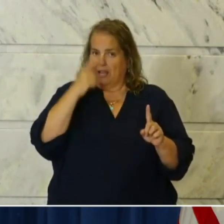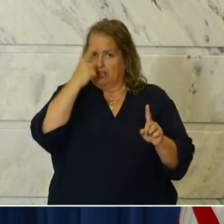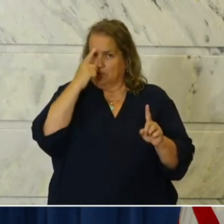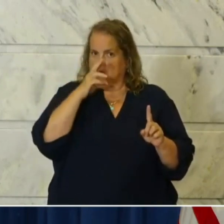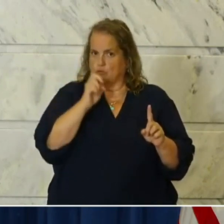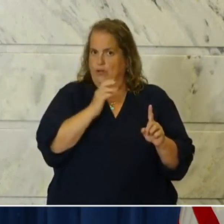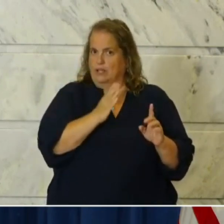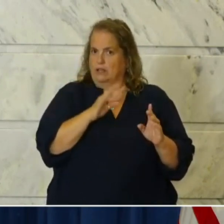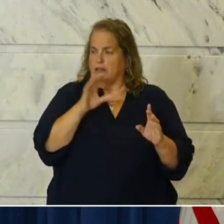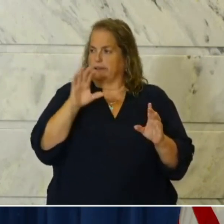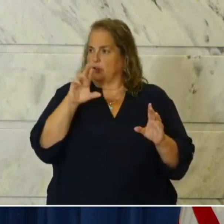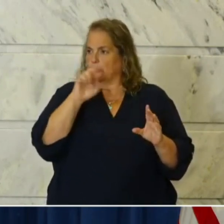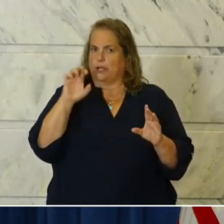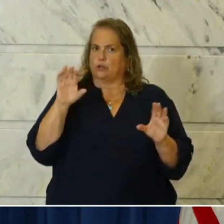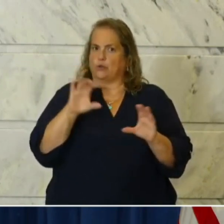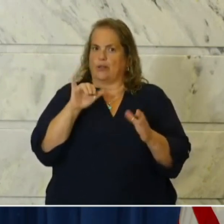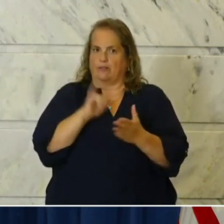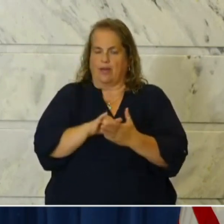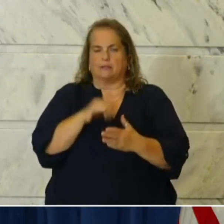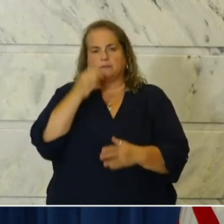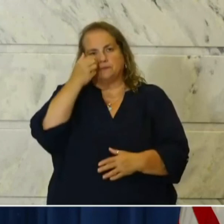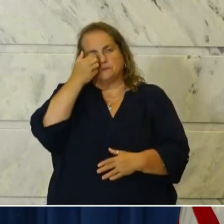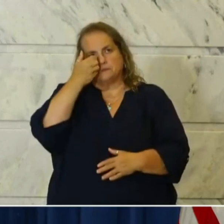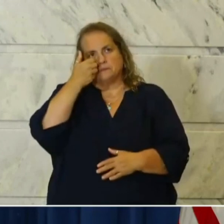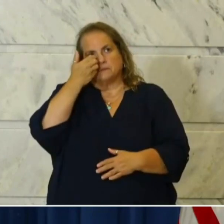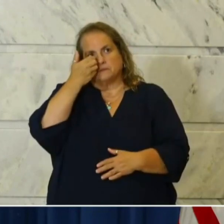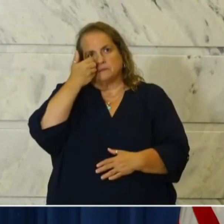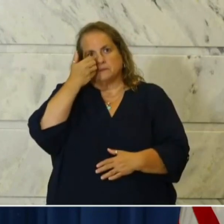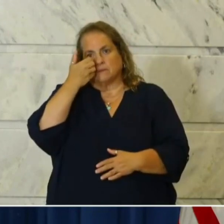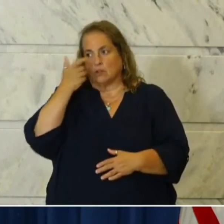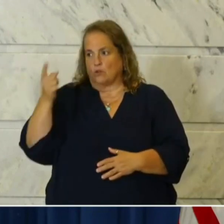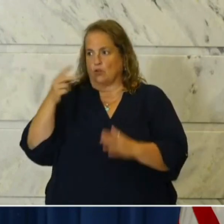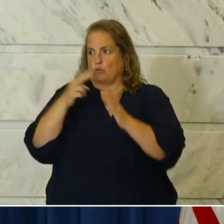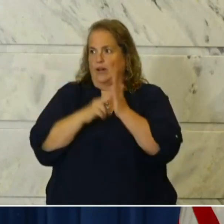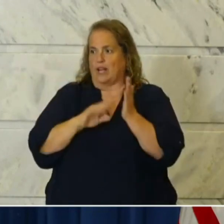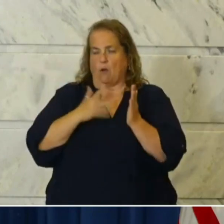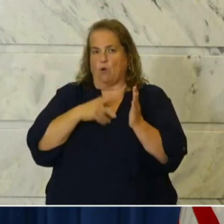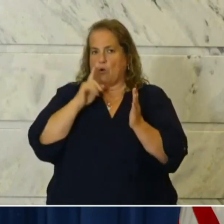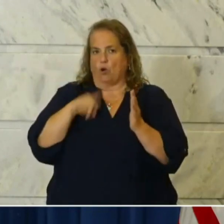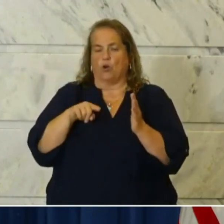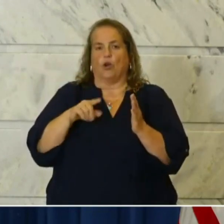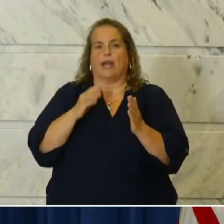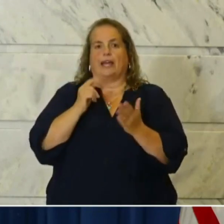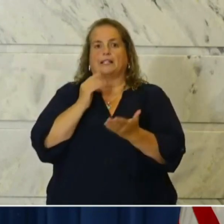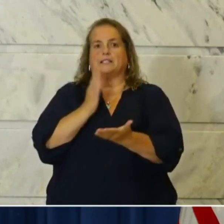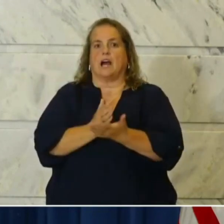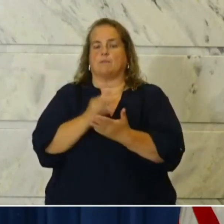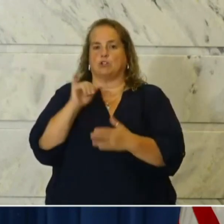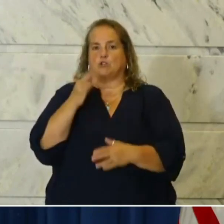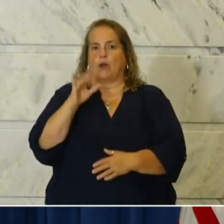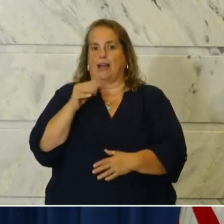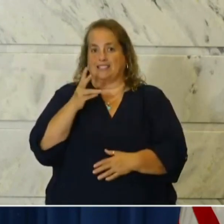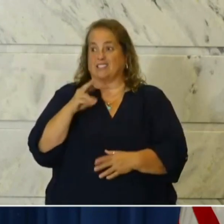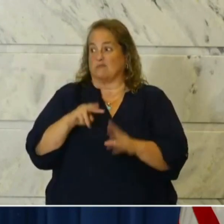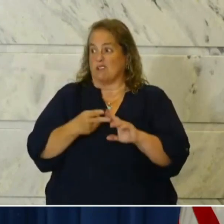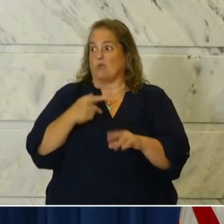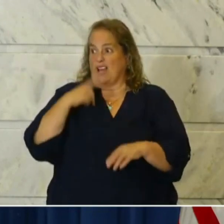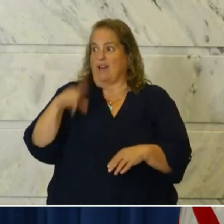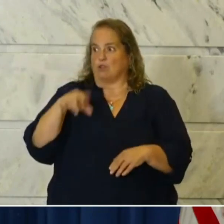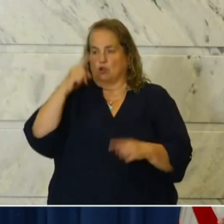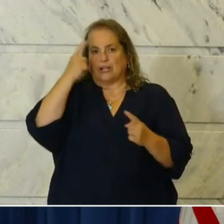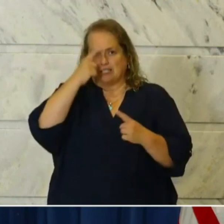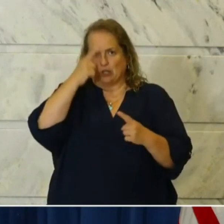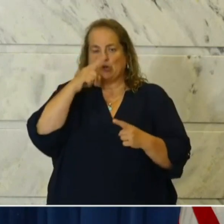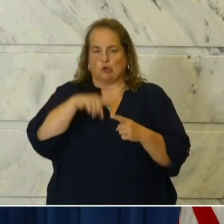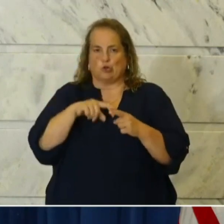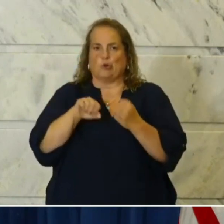Question is on, he was reading our order. Apparently it just went up until July the 6th. I think, yes, we'll definitely consider extending